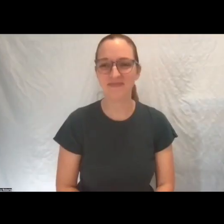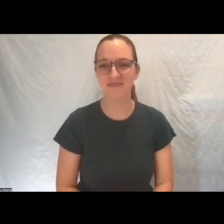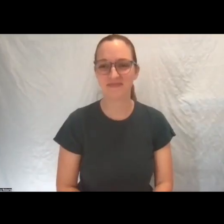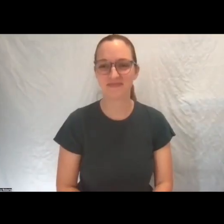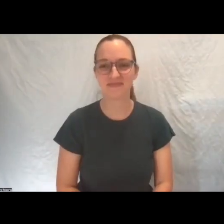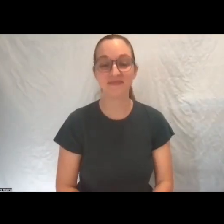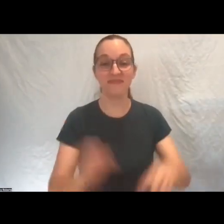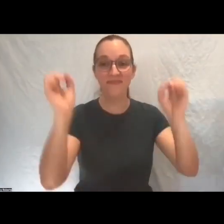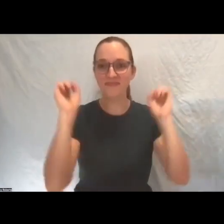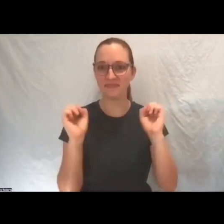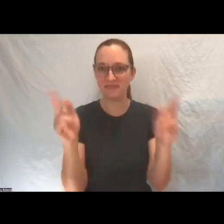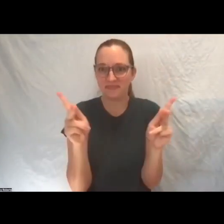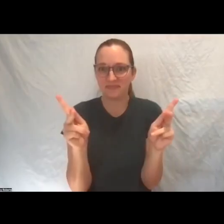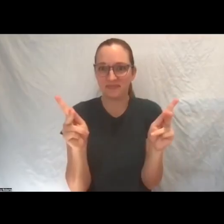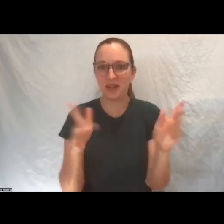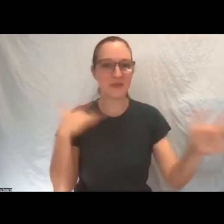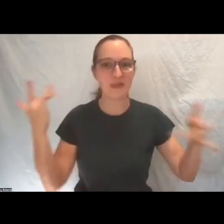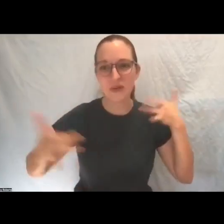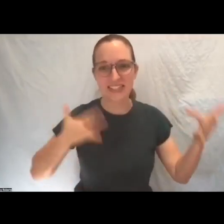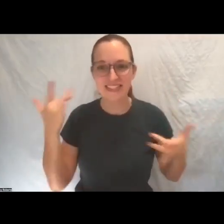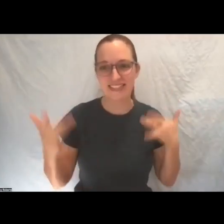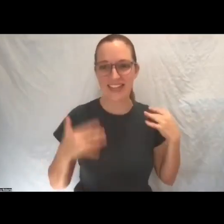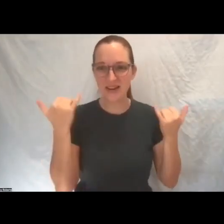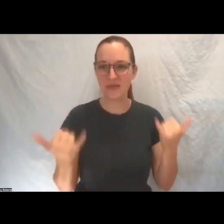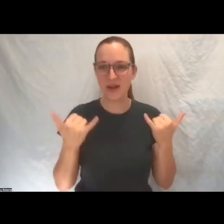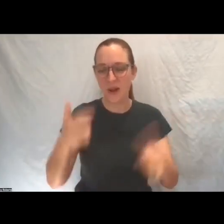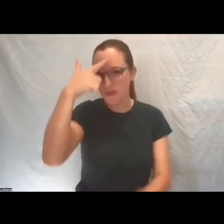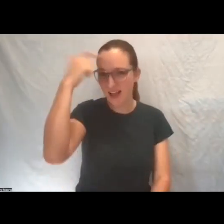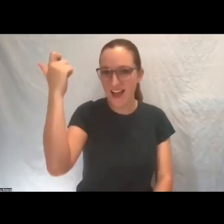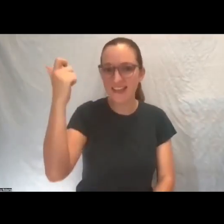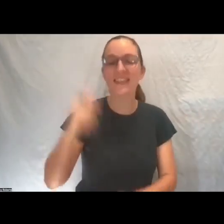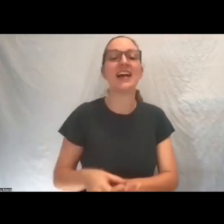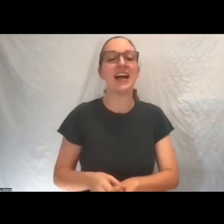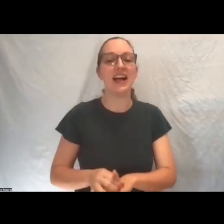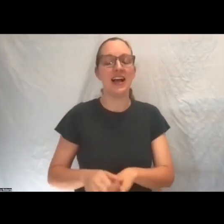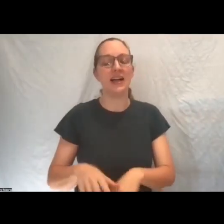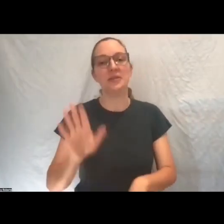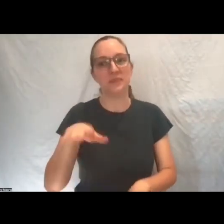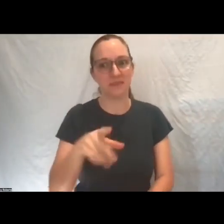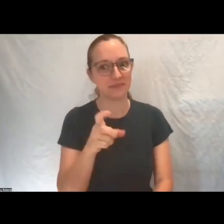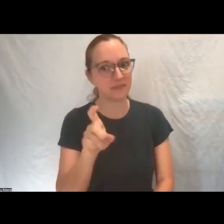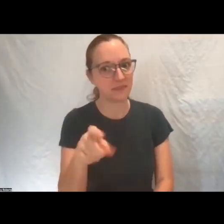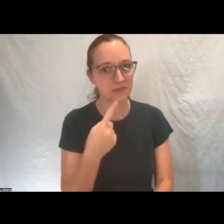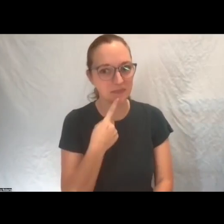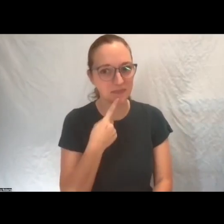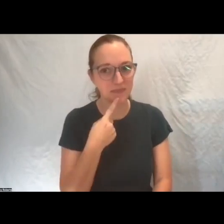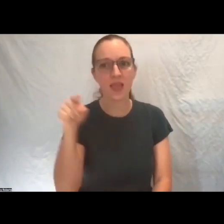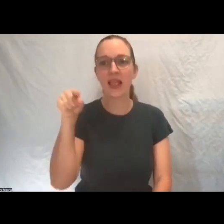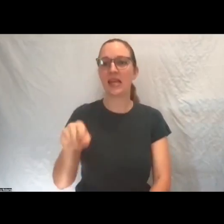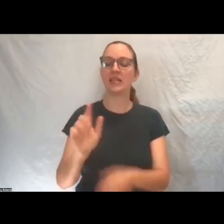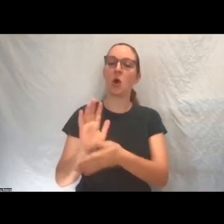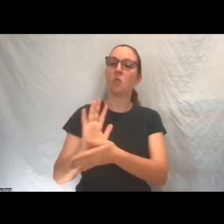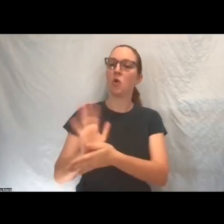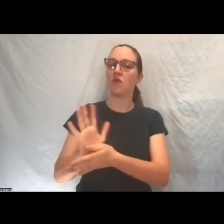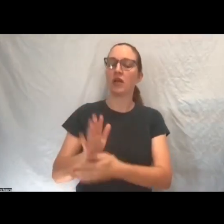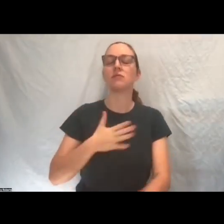down. Okay, I am so excited right now because I have to say this movie is now one of